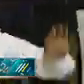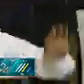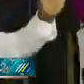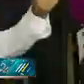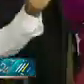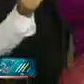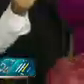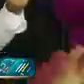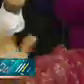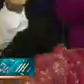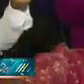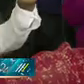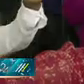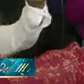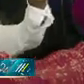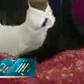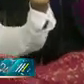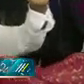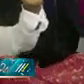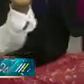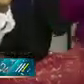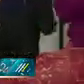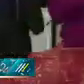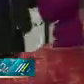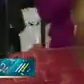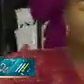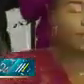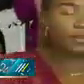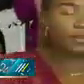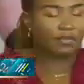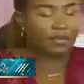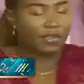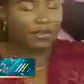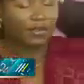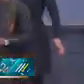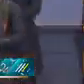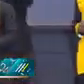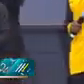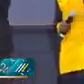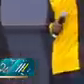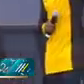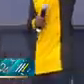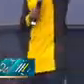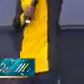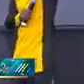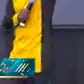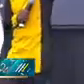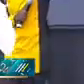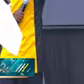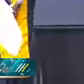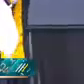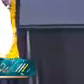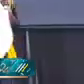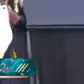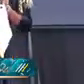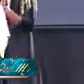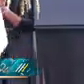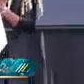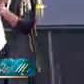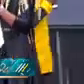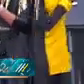him just thank him in this place just thank him just thank him he's